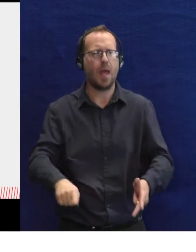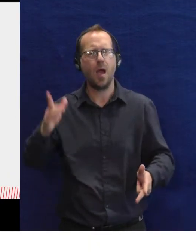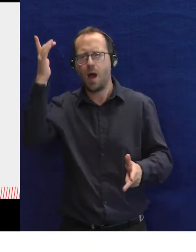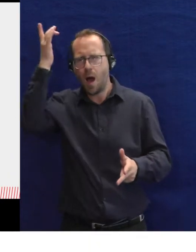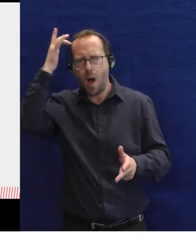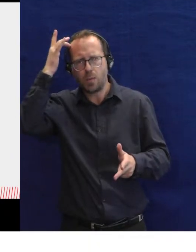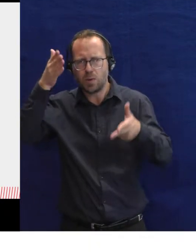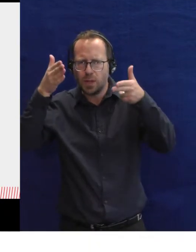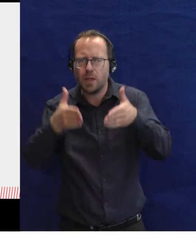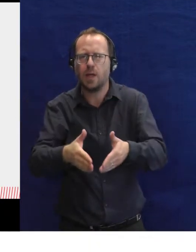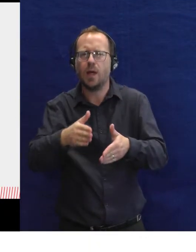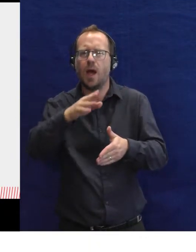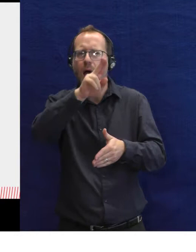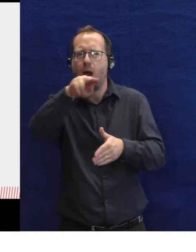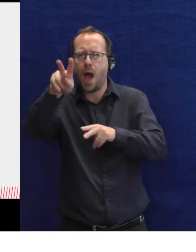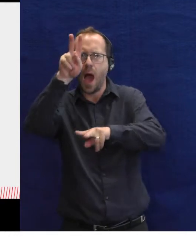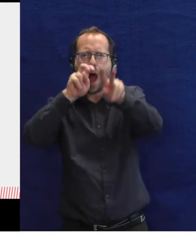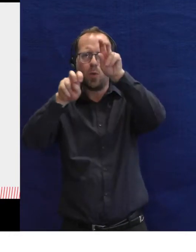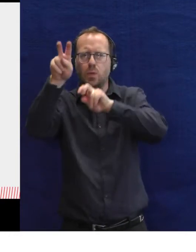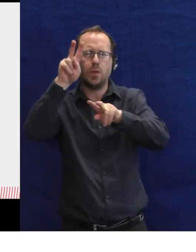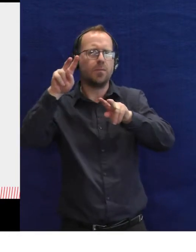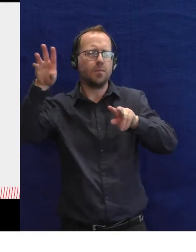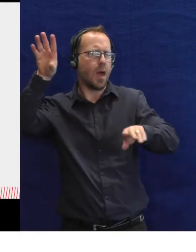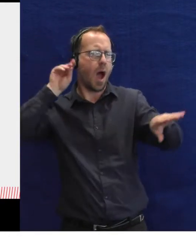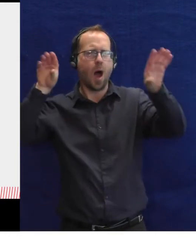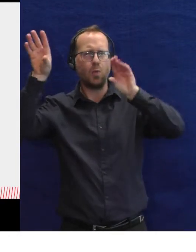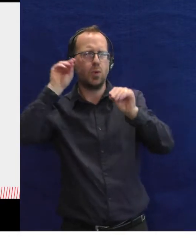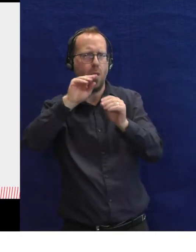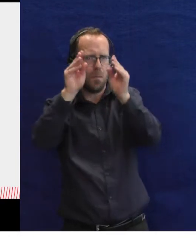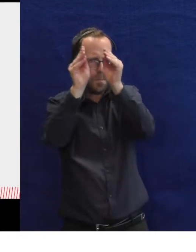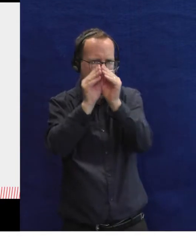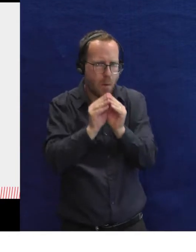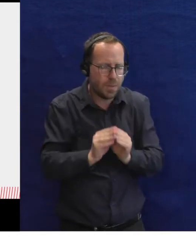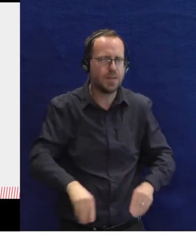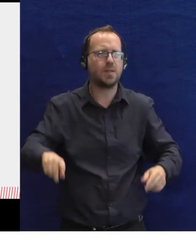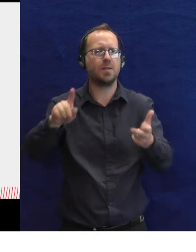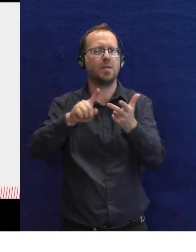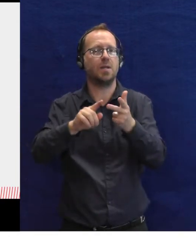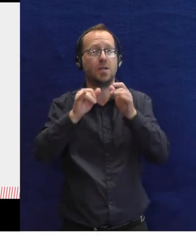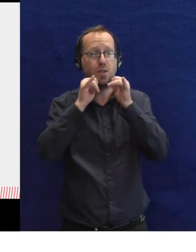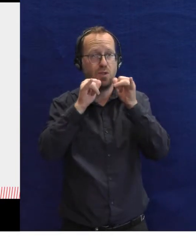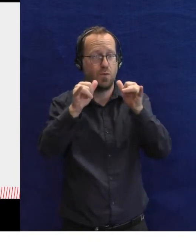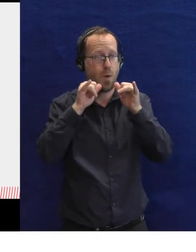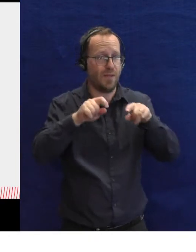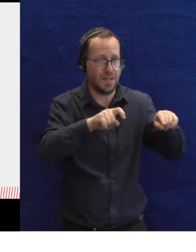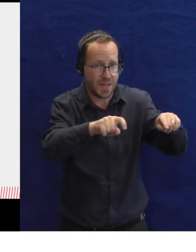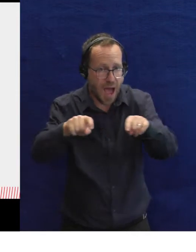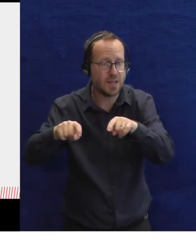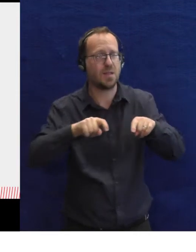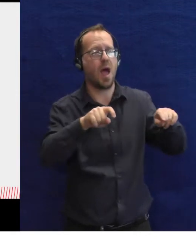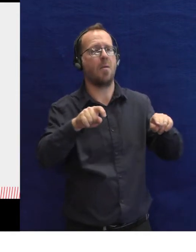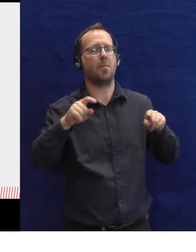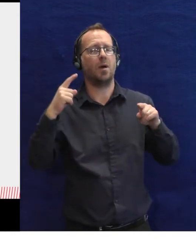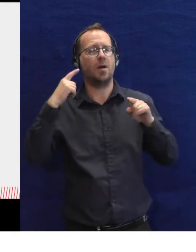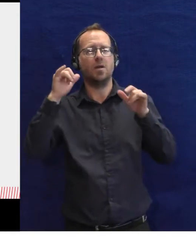in making recordings. You need an expert in video editing. If you have all of these three persons, you can start.